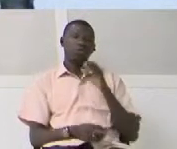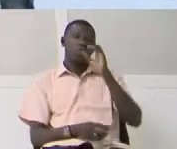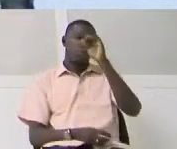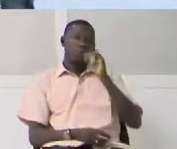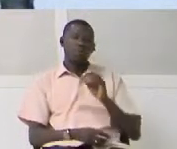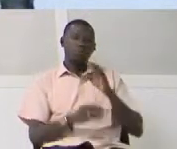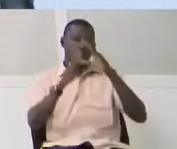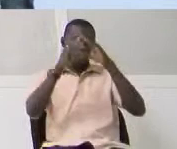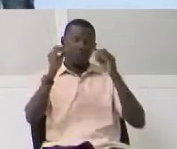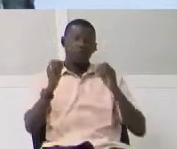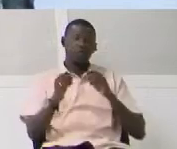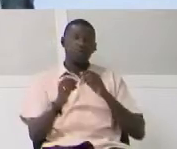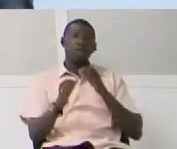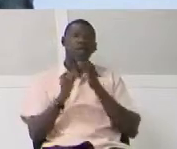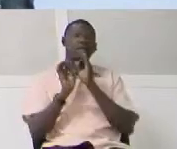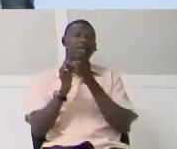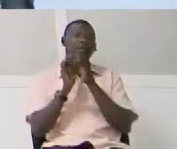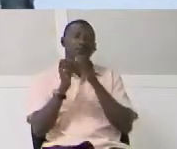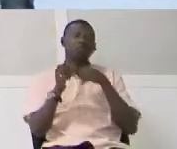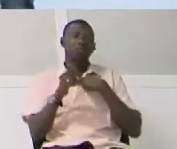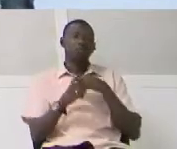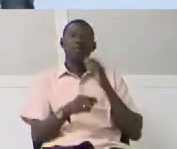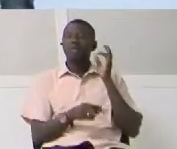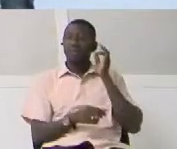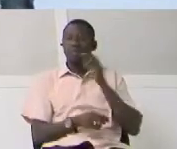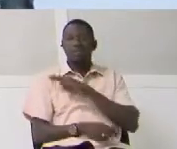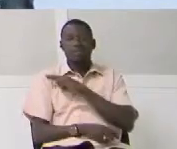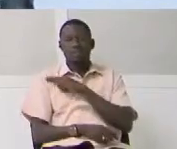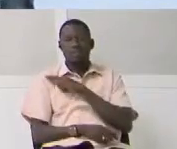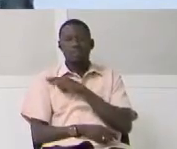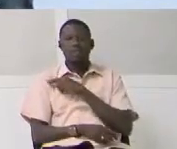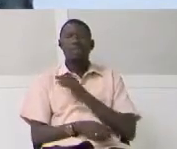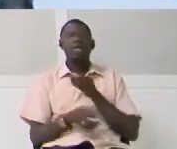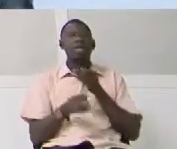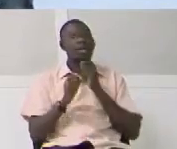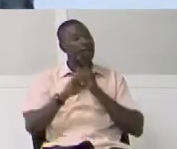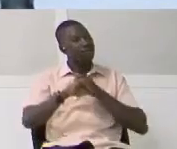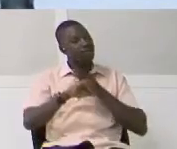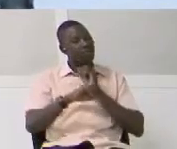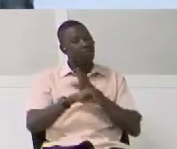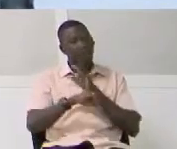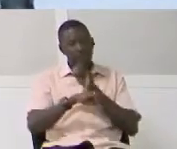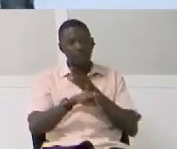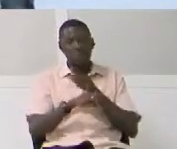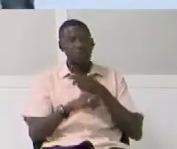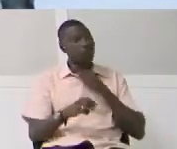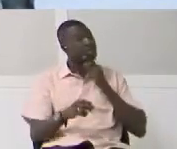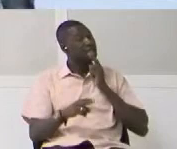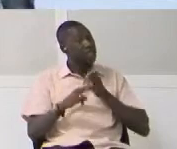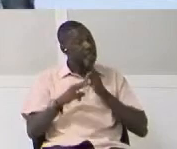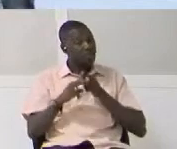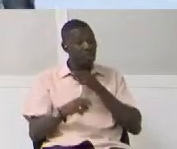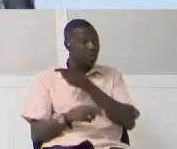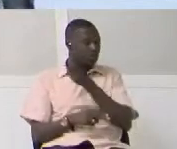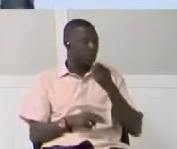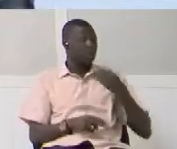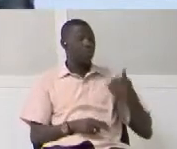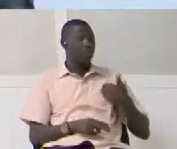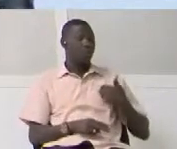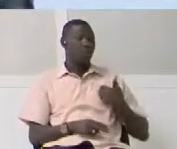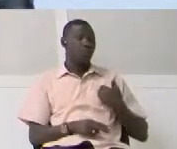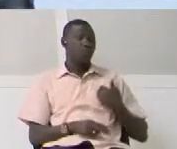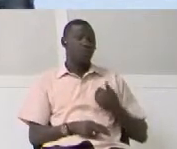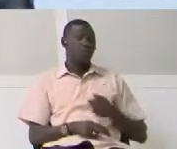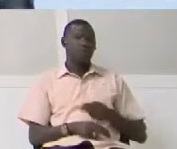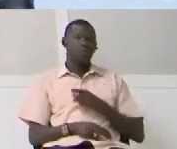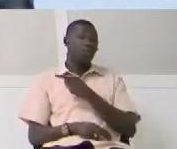I advised got them in the going to me. And I also advised her to be careful of these people. They